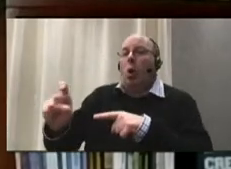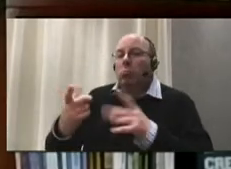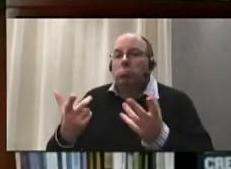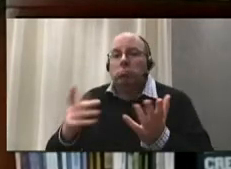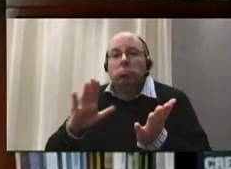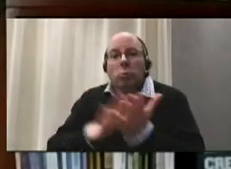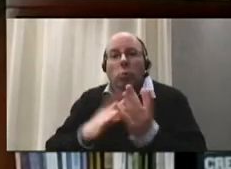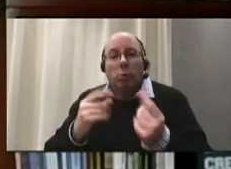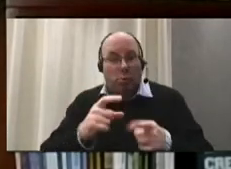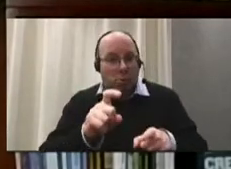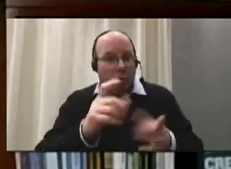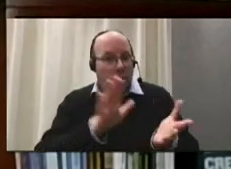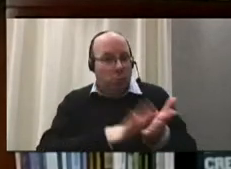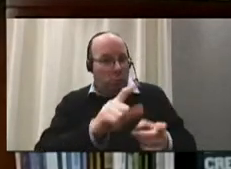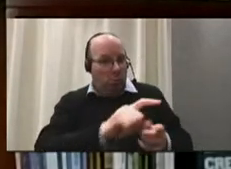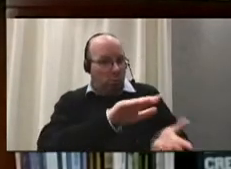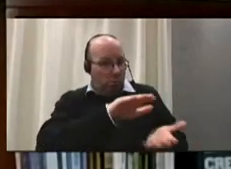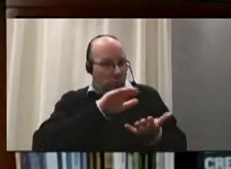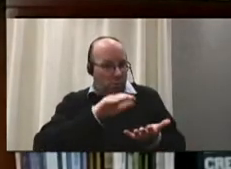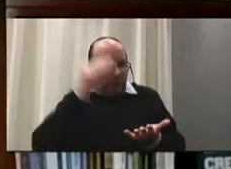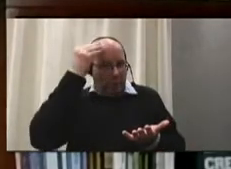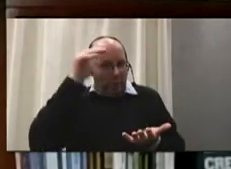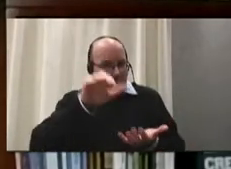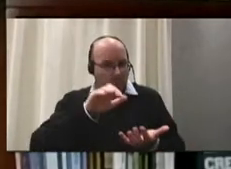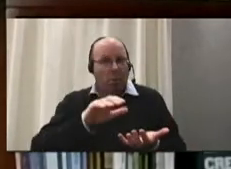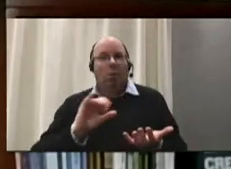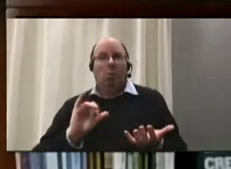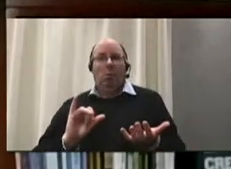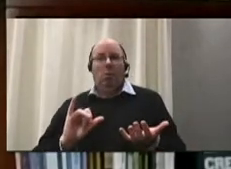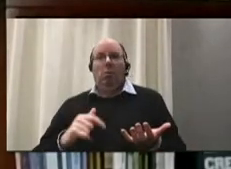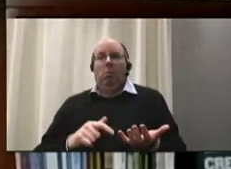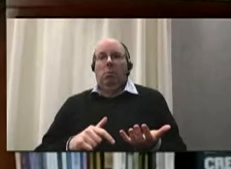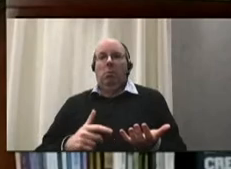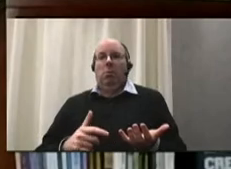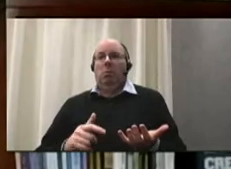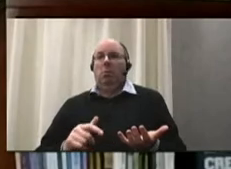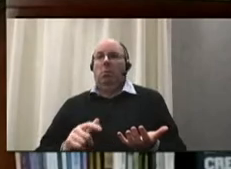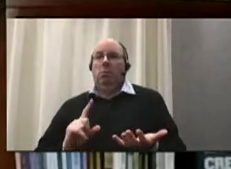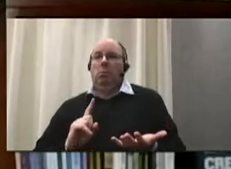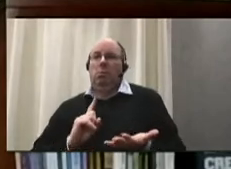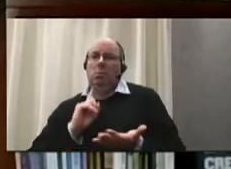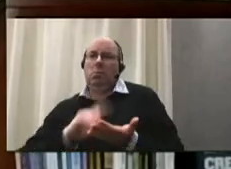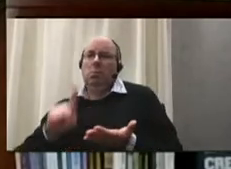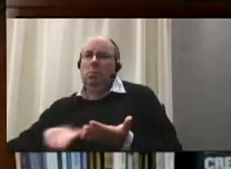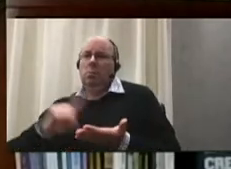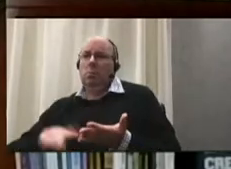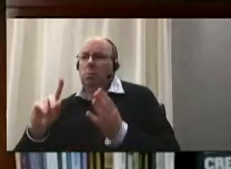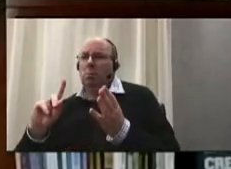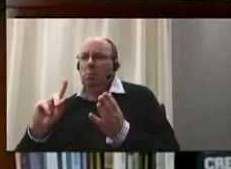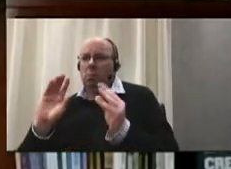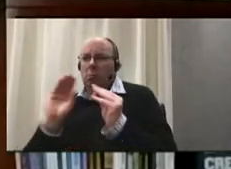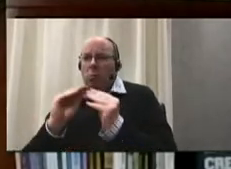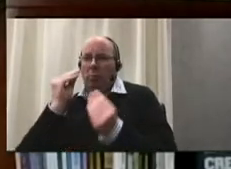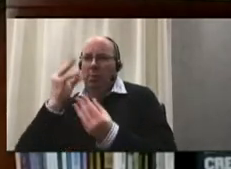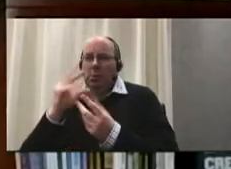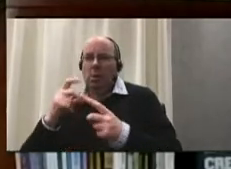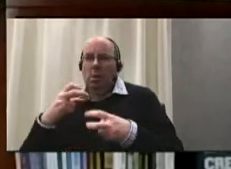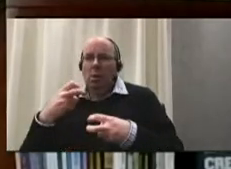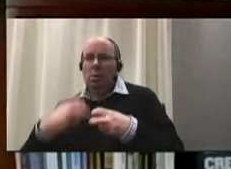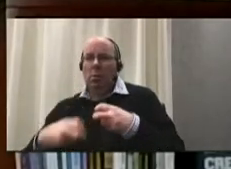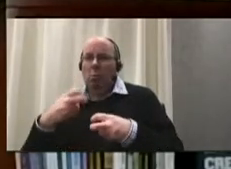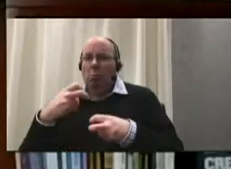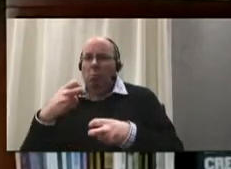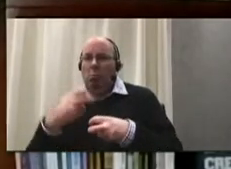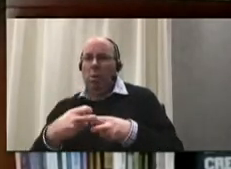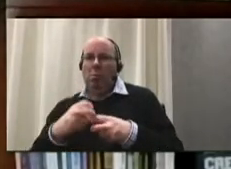that they can then say, all right, how do we gather more information to understand the complexity of the problem, get with those who are involved,